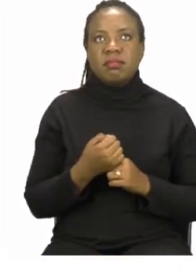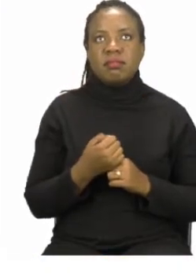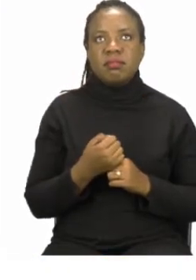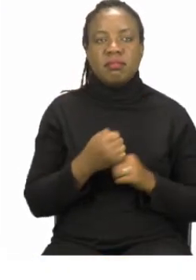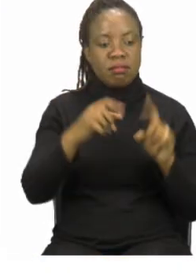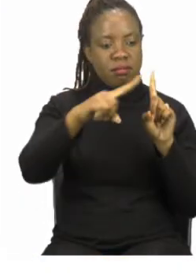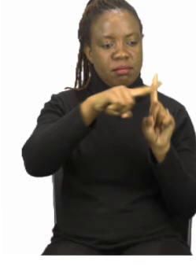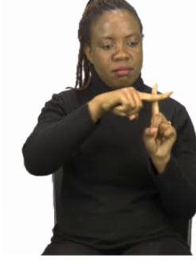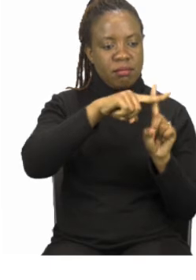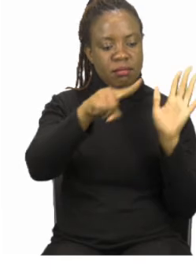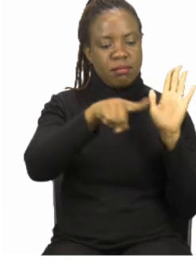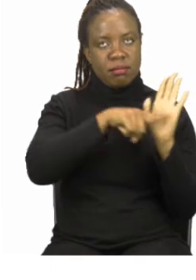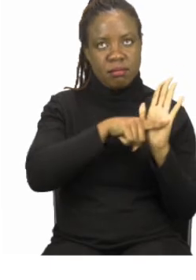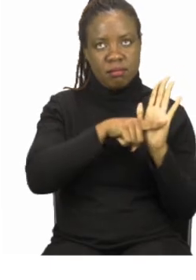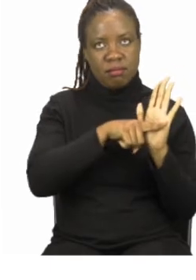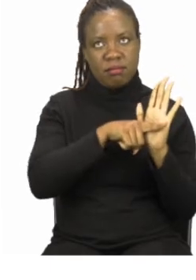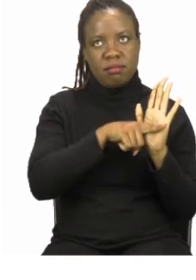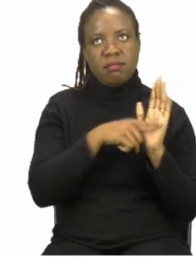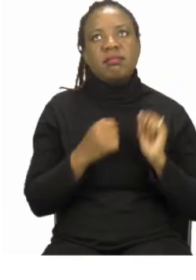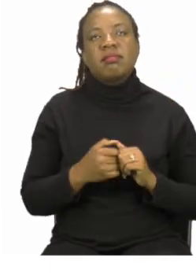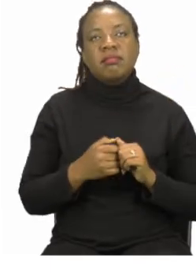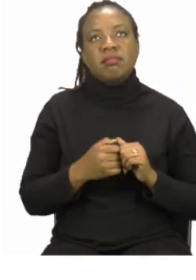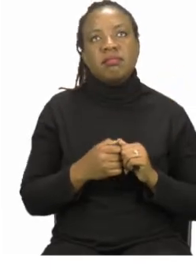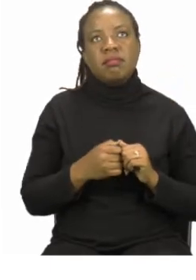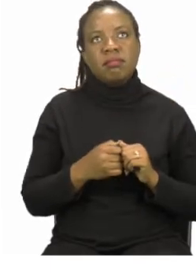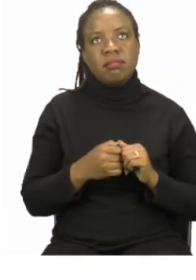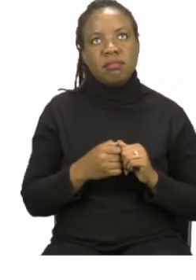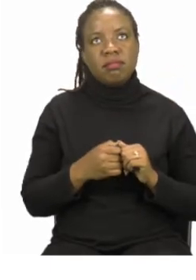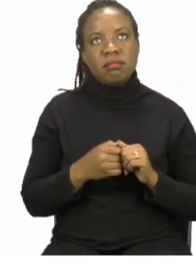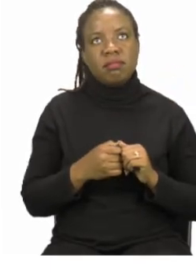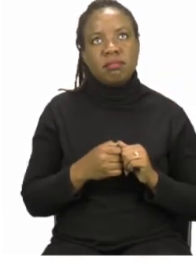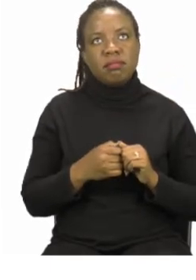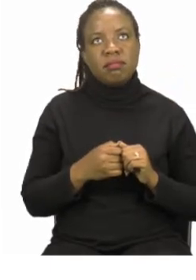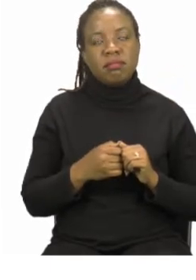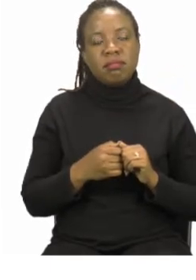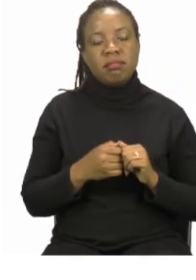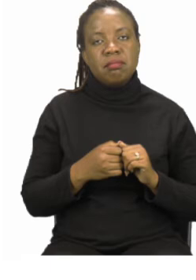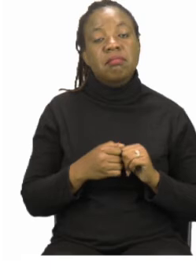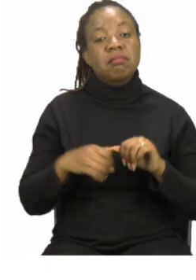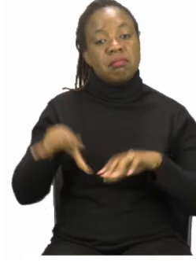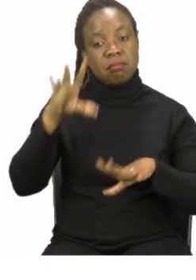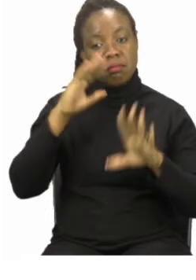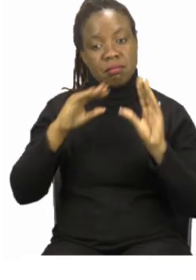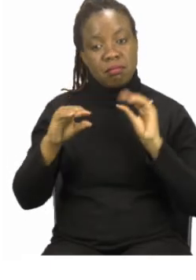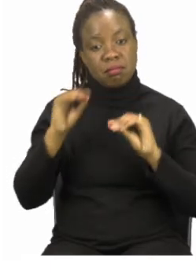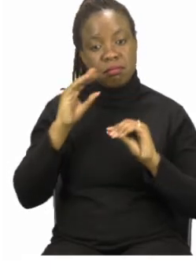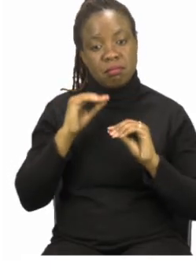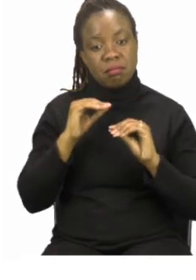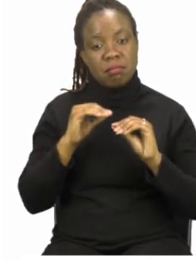some computation. Now remember, we do multiplication and addition